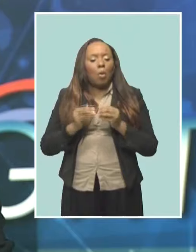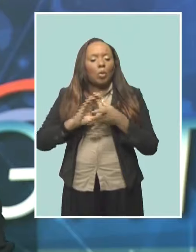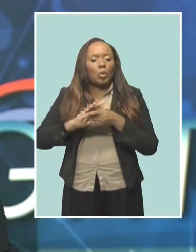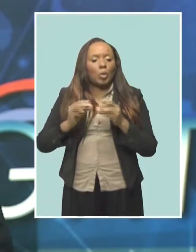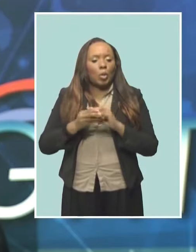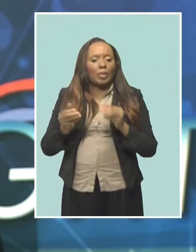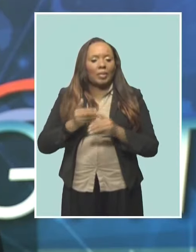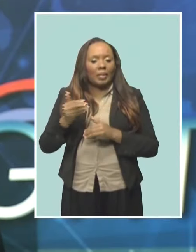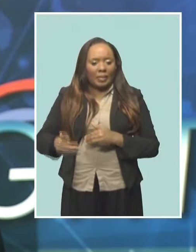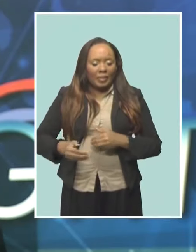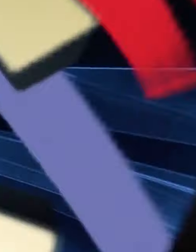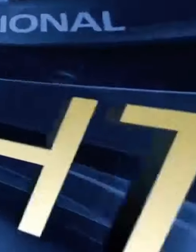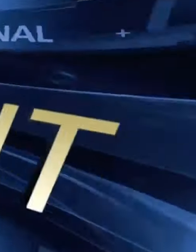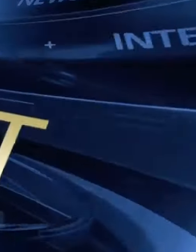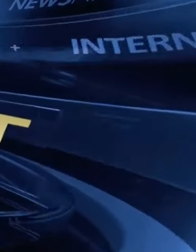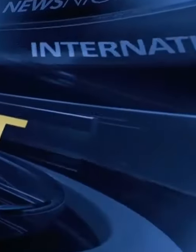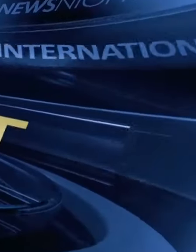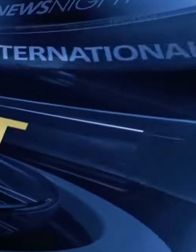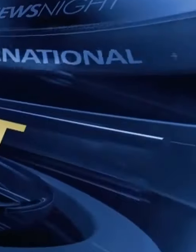culinary destination.